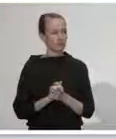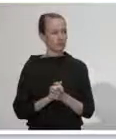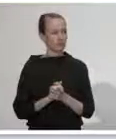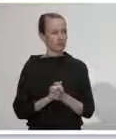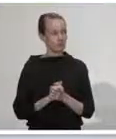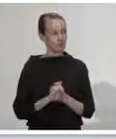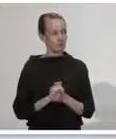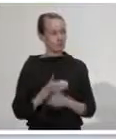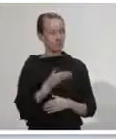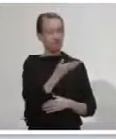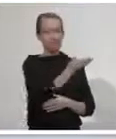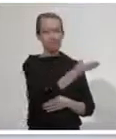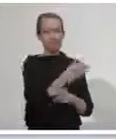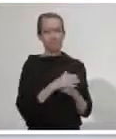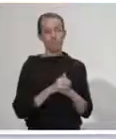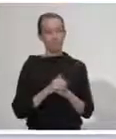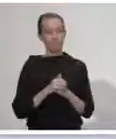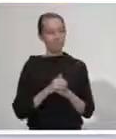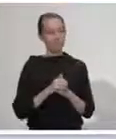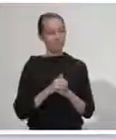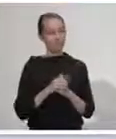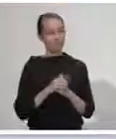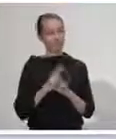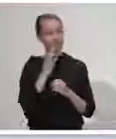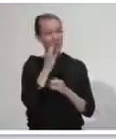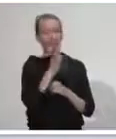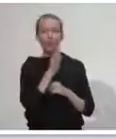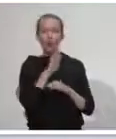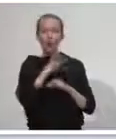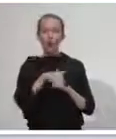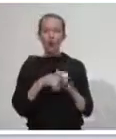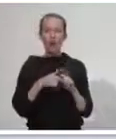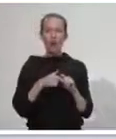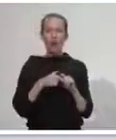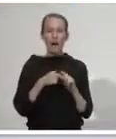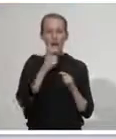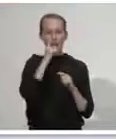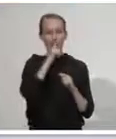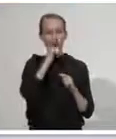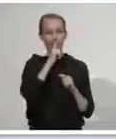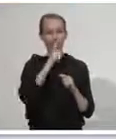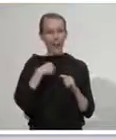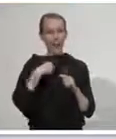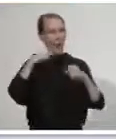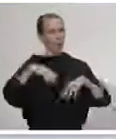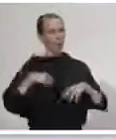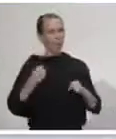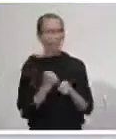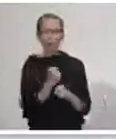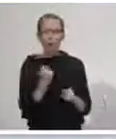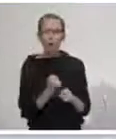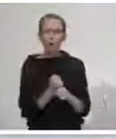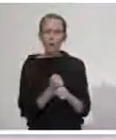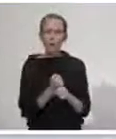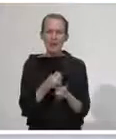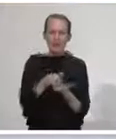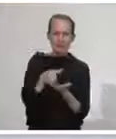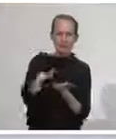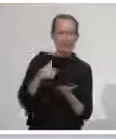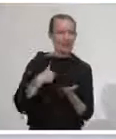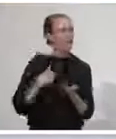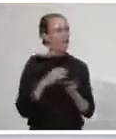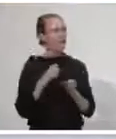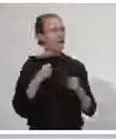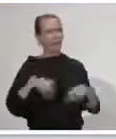and prevent them. But for the people that do lose their jobs, what services, how are you gearing up to support these people with, mental